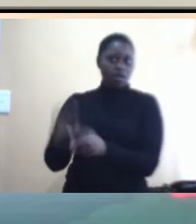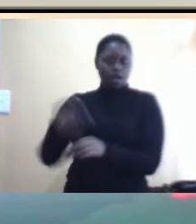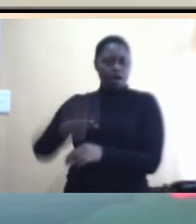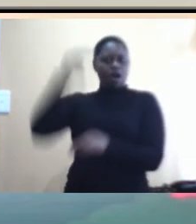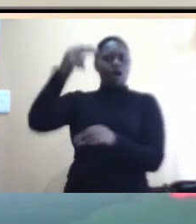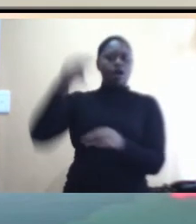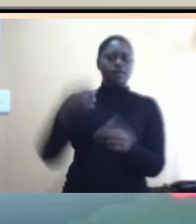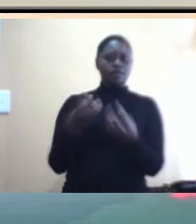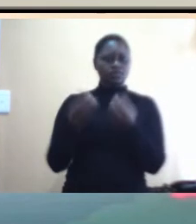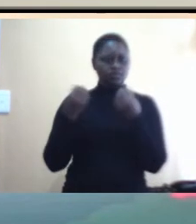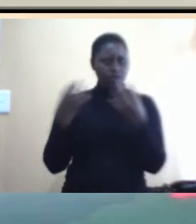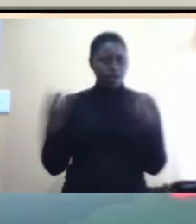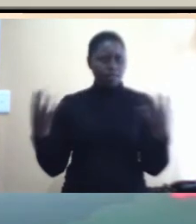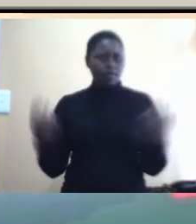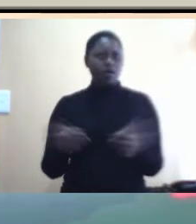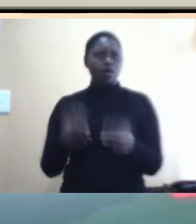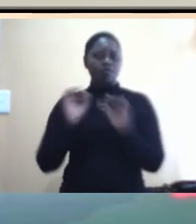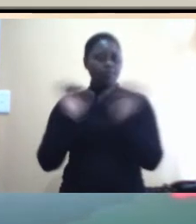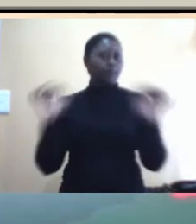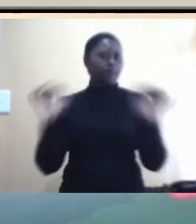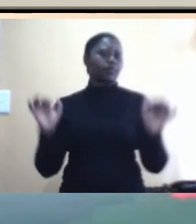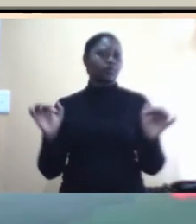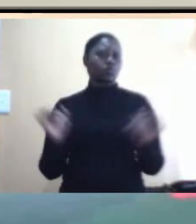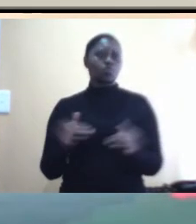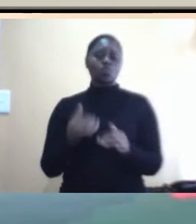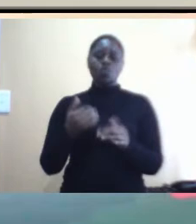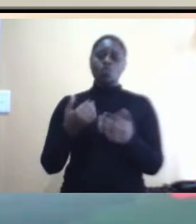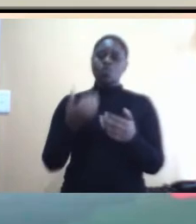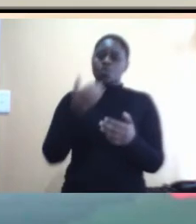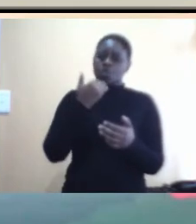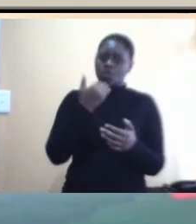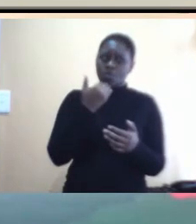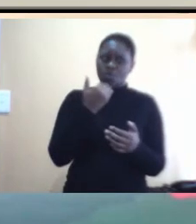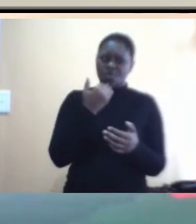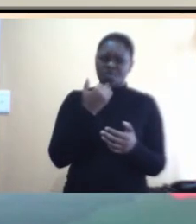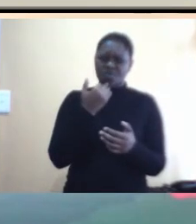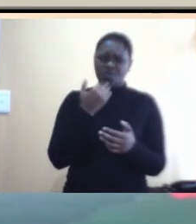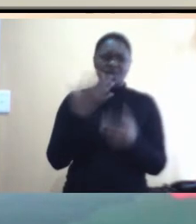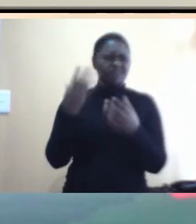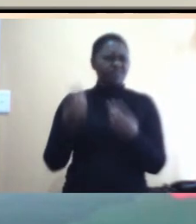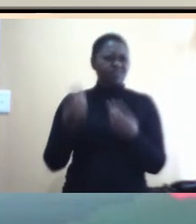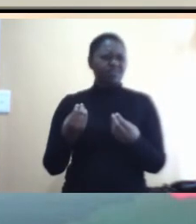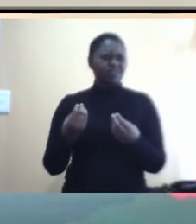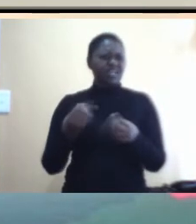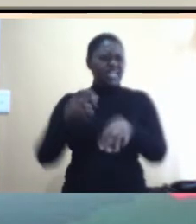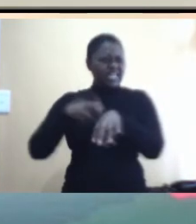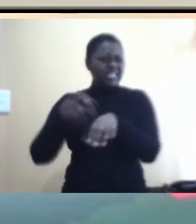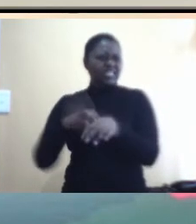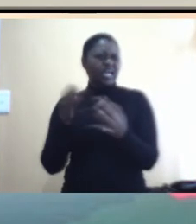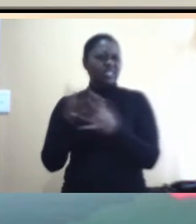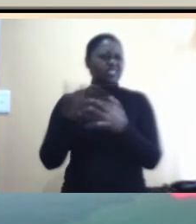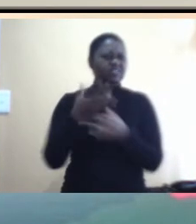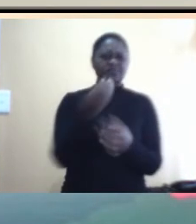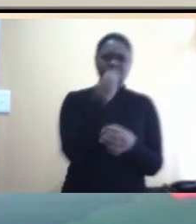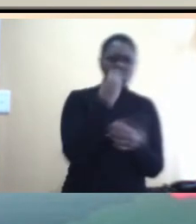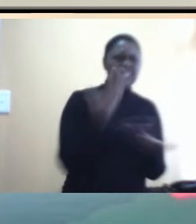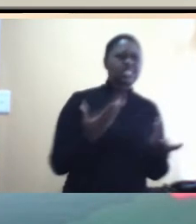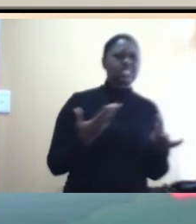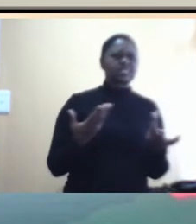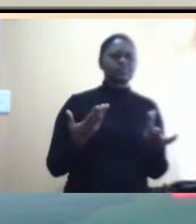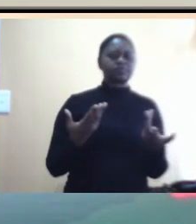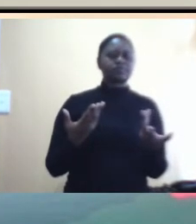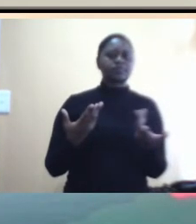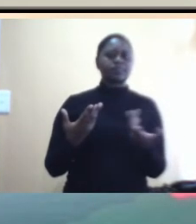highest number of households who have inadequate access to food and has seen